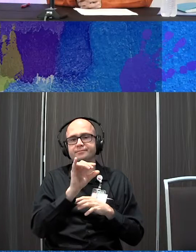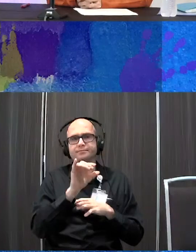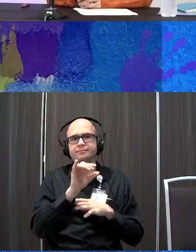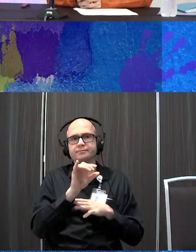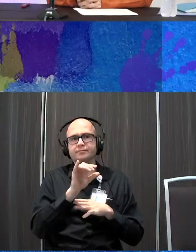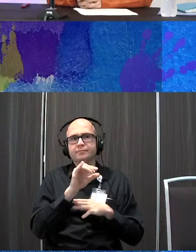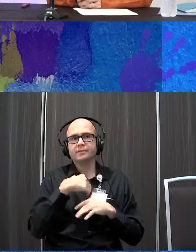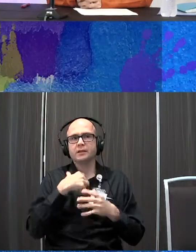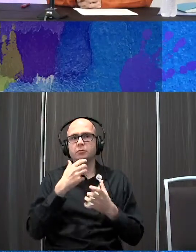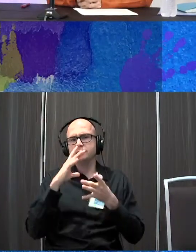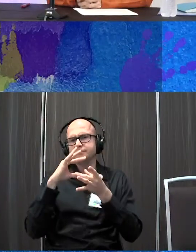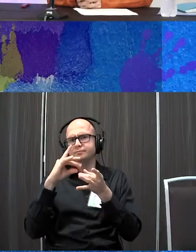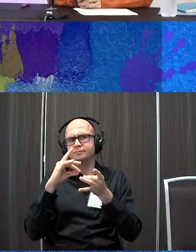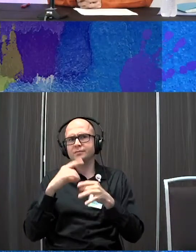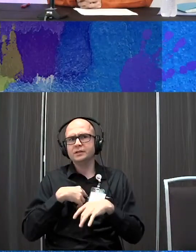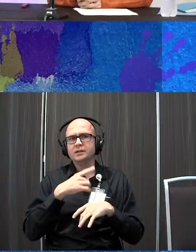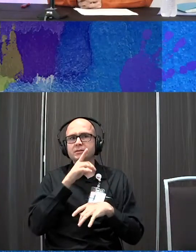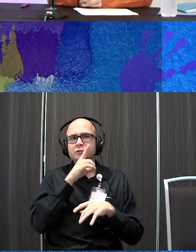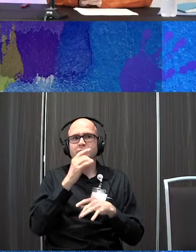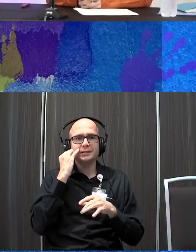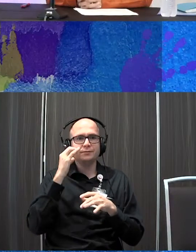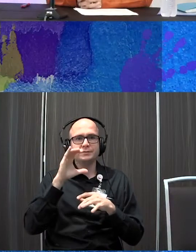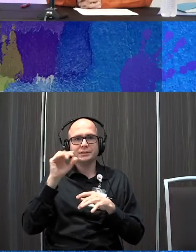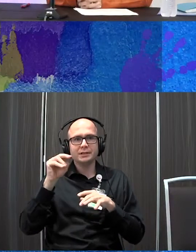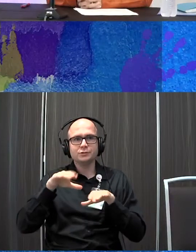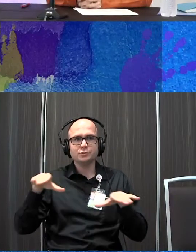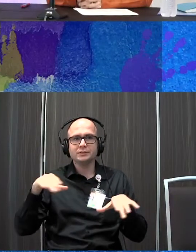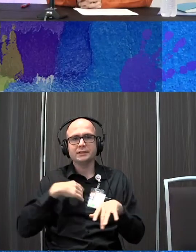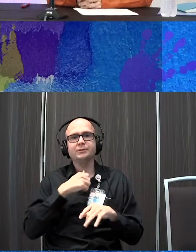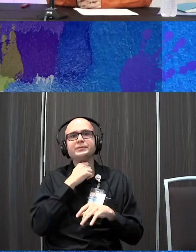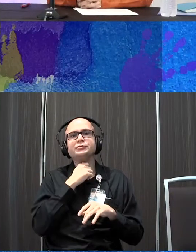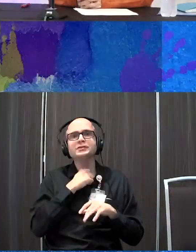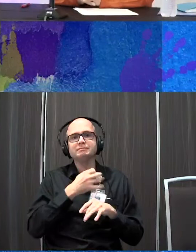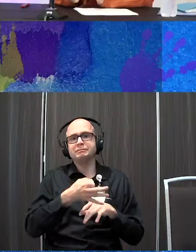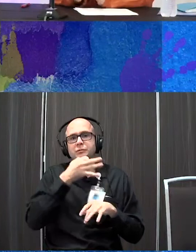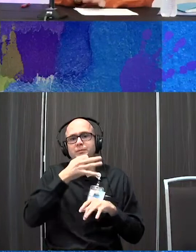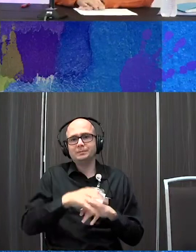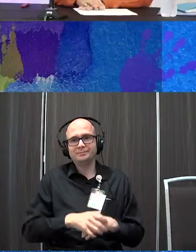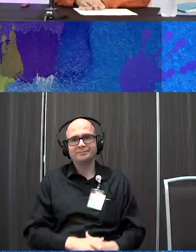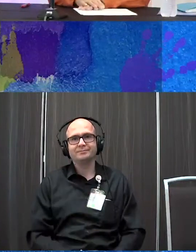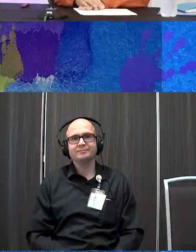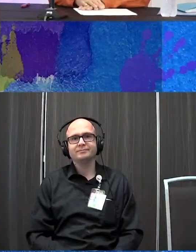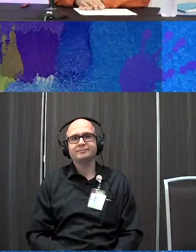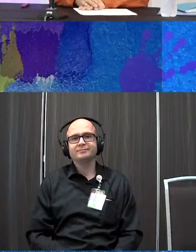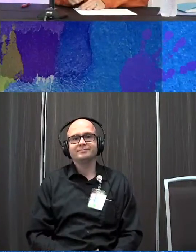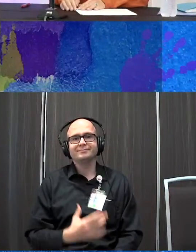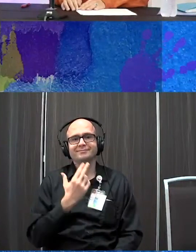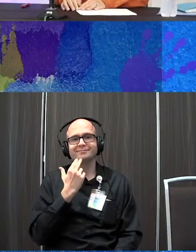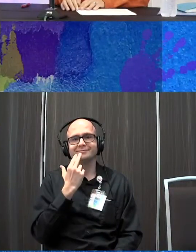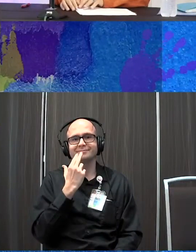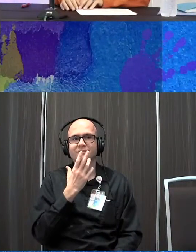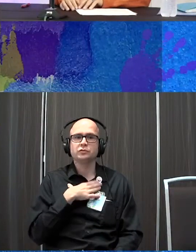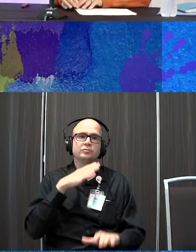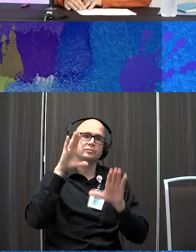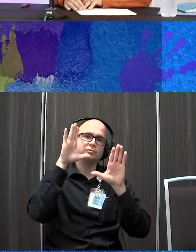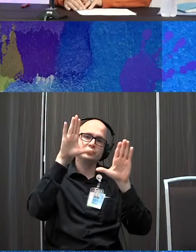kind of wanted to say that I'm pretty sure if we had been at Cincinnati Children's, he would have been trached quite a bit sooner. But anyway, but we are still grateful